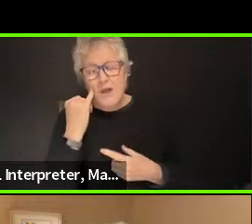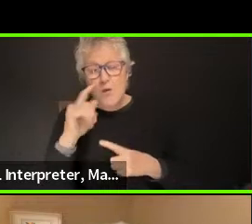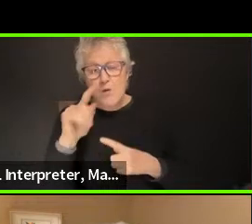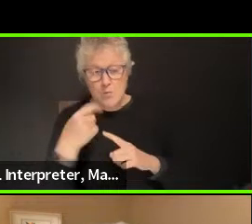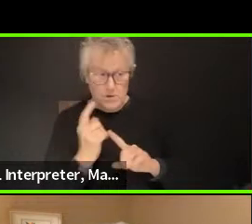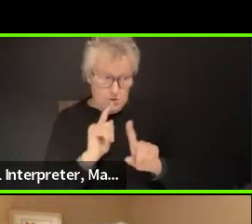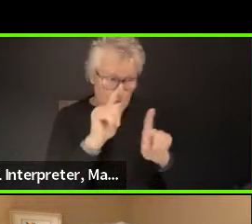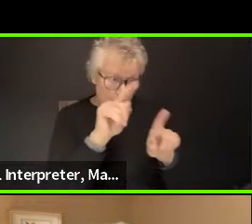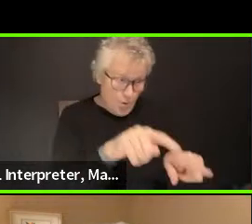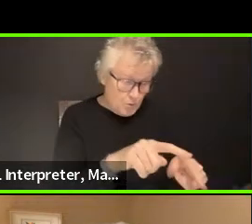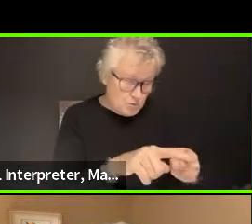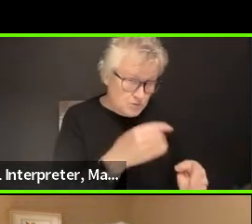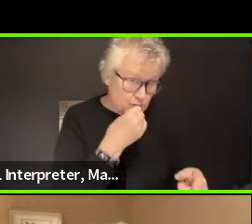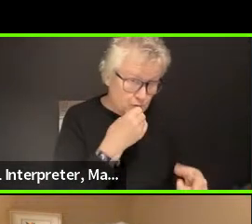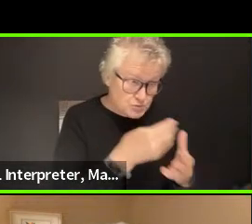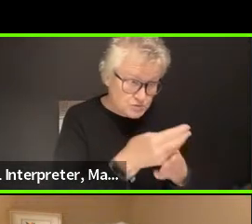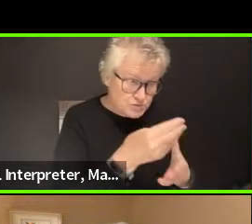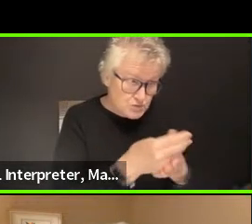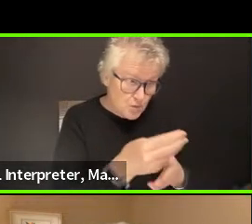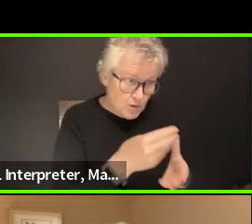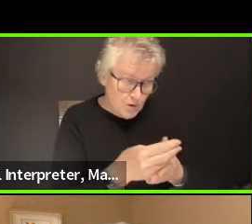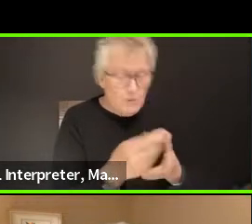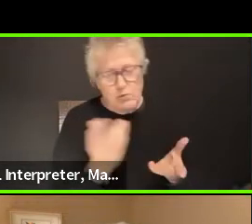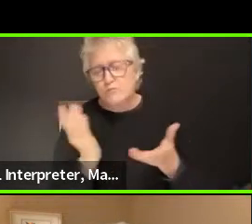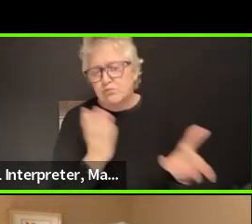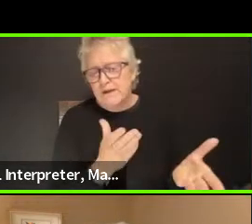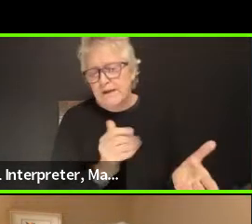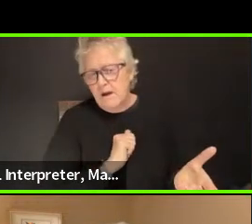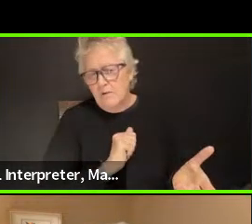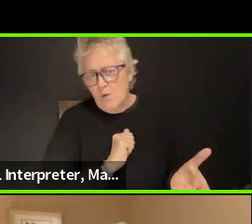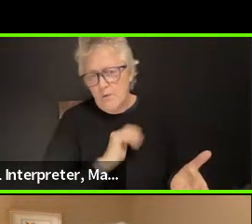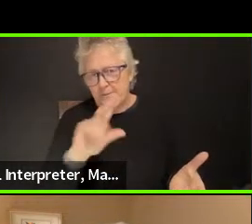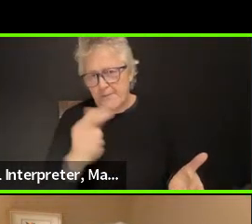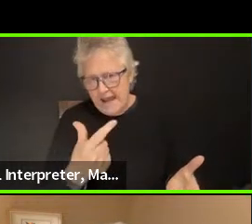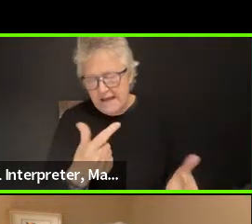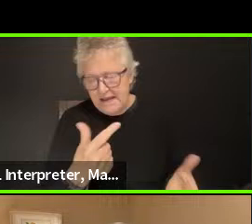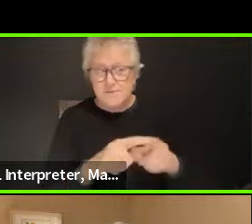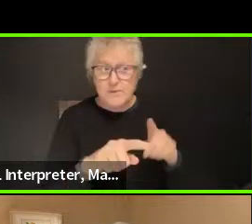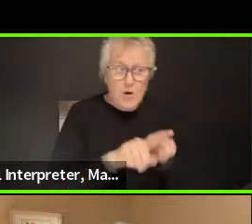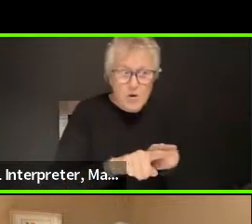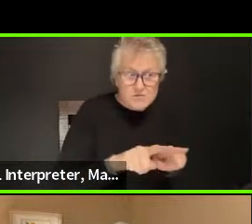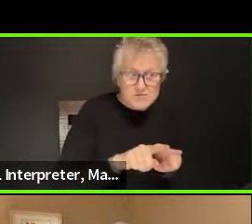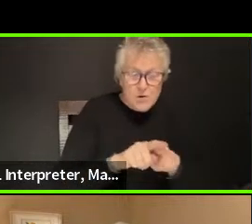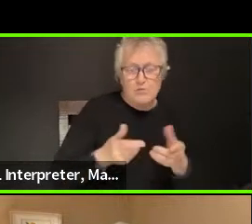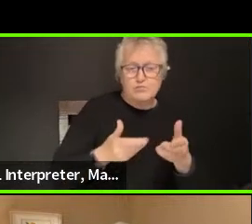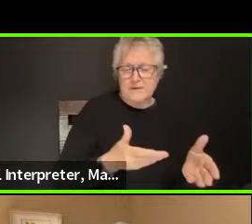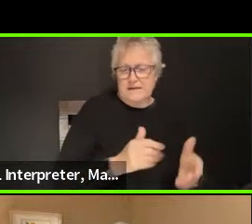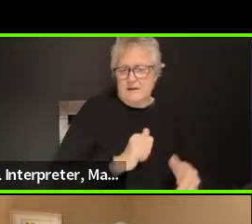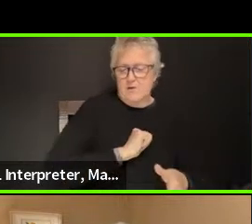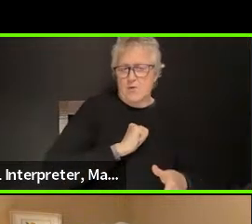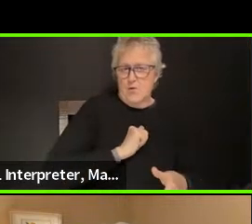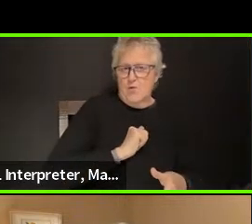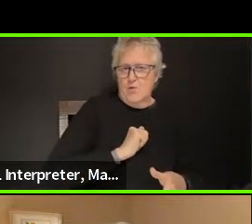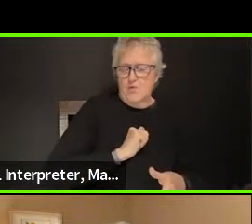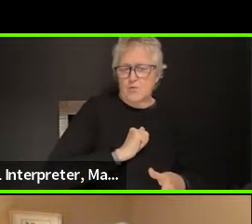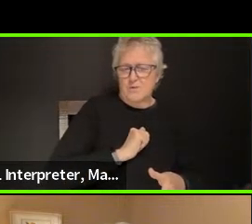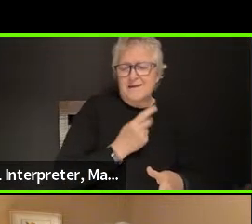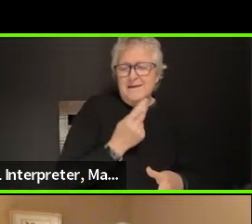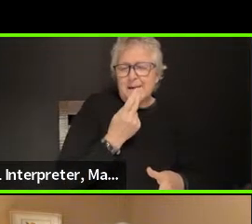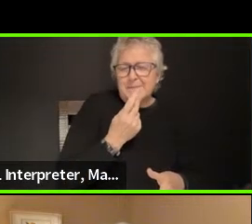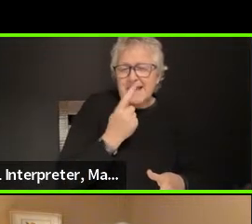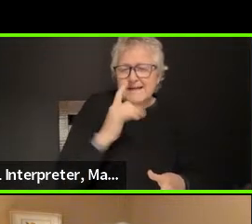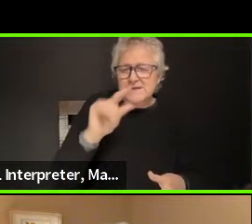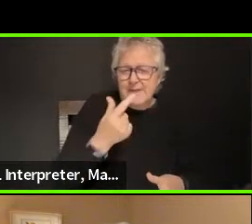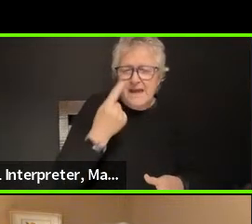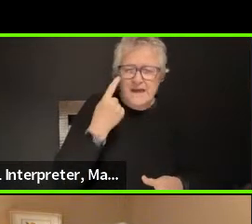from bringing our own bags, we're also bringing our own produce bags. It seems like a small thing, but it's just all those little plastic bags pile